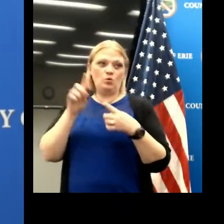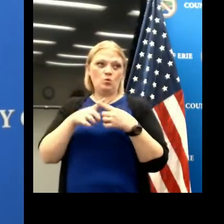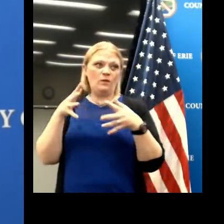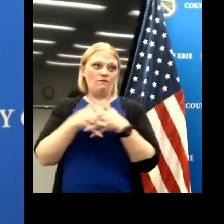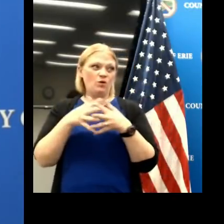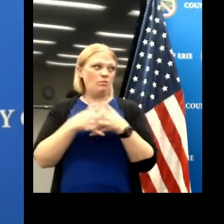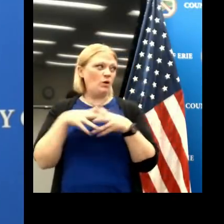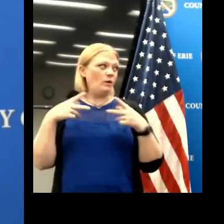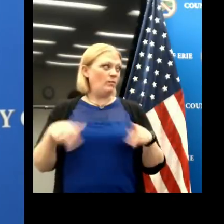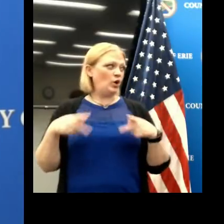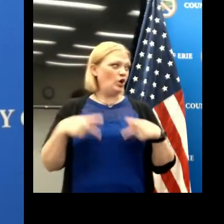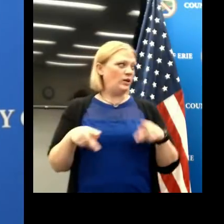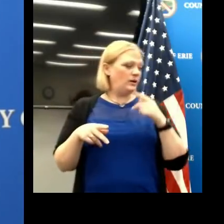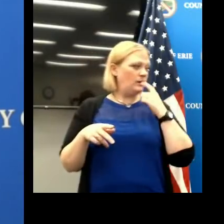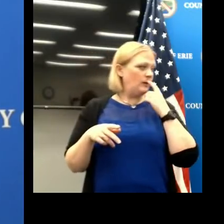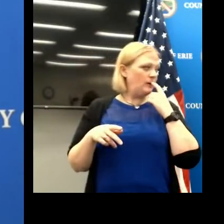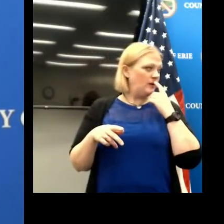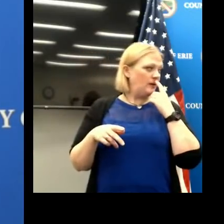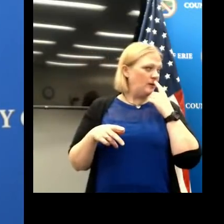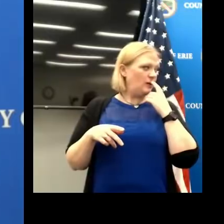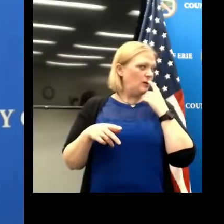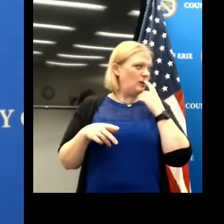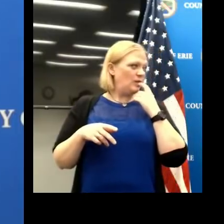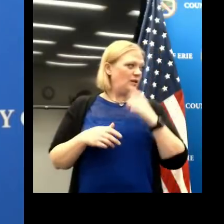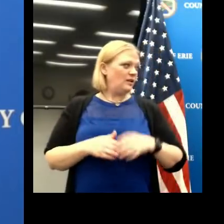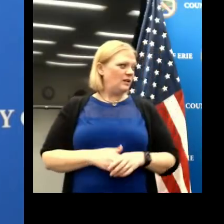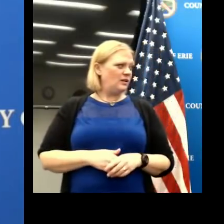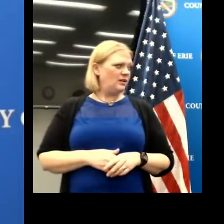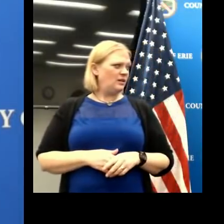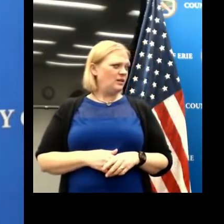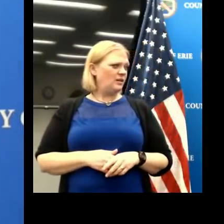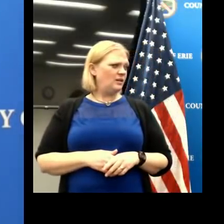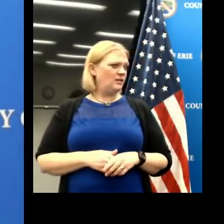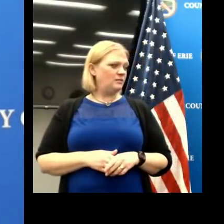game at somebody's house. Oops.